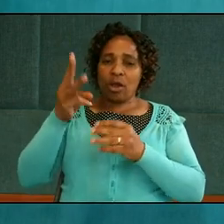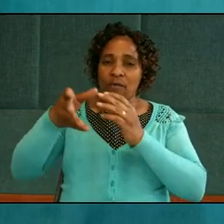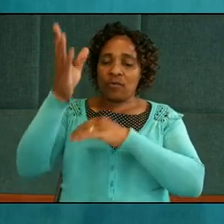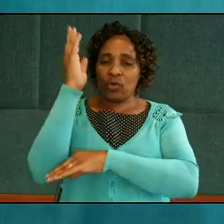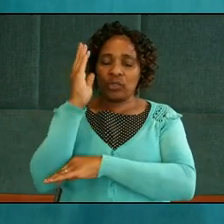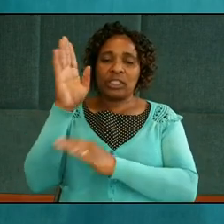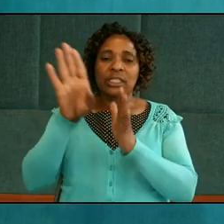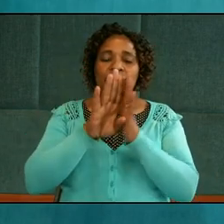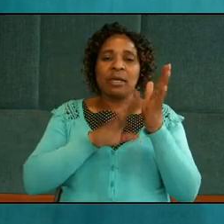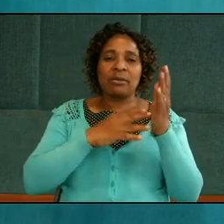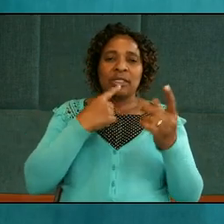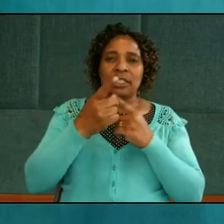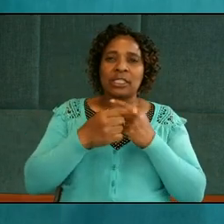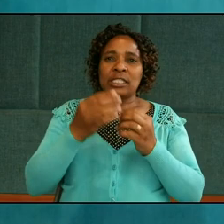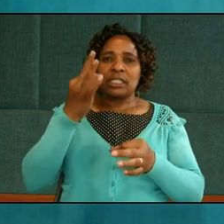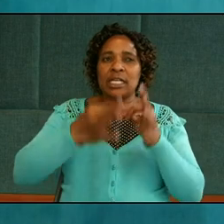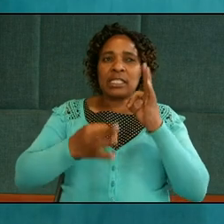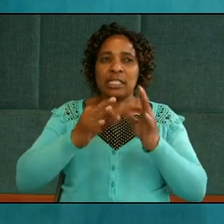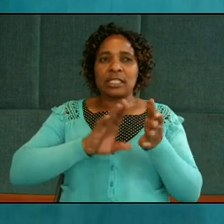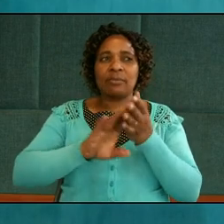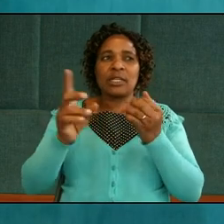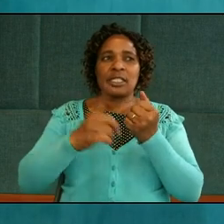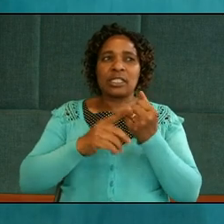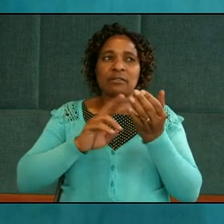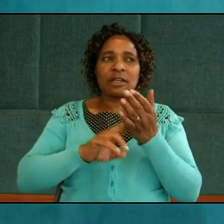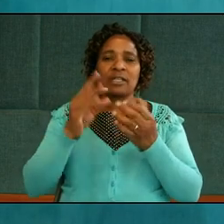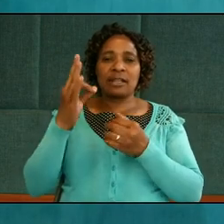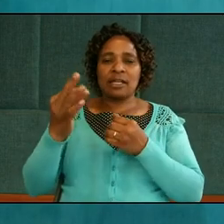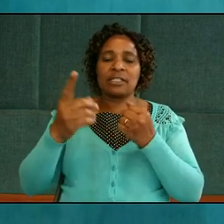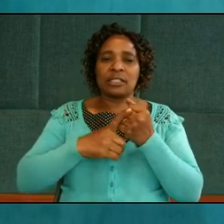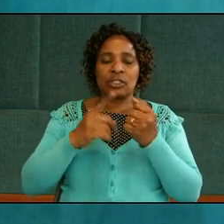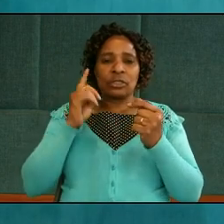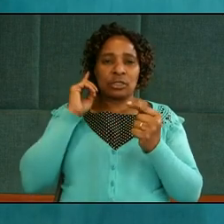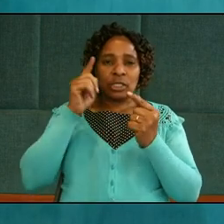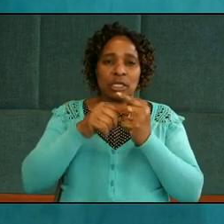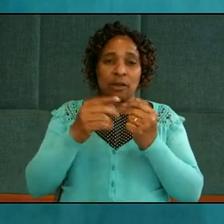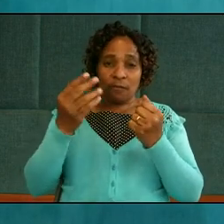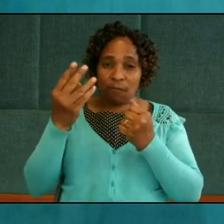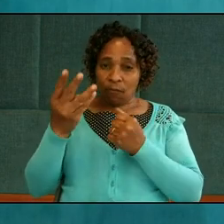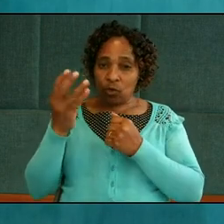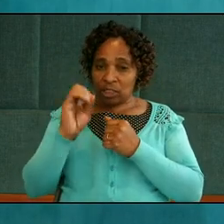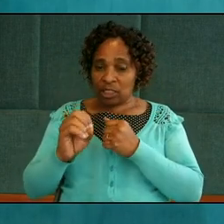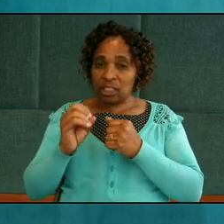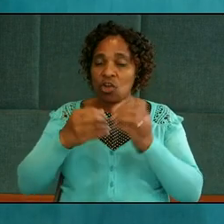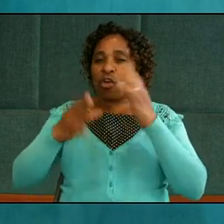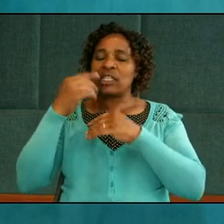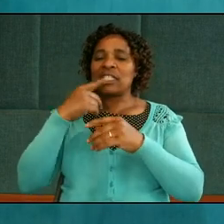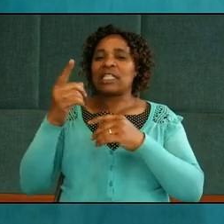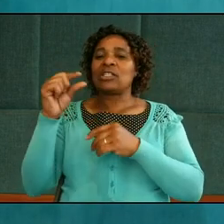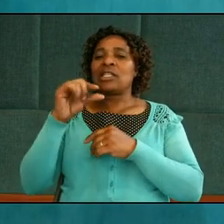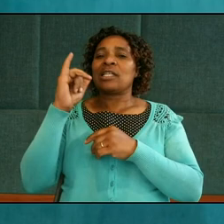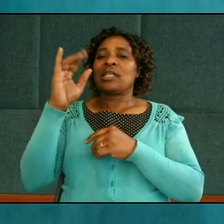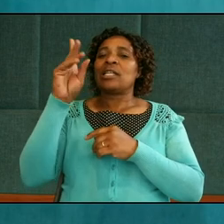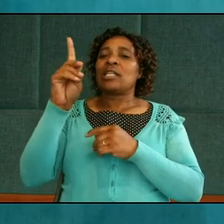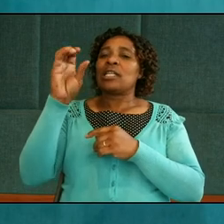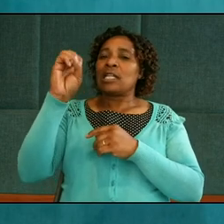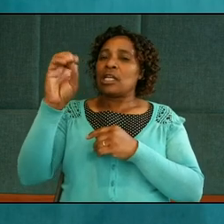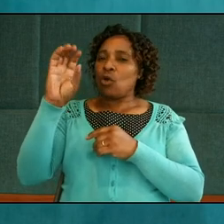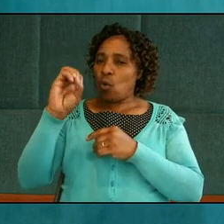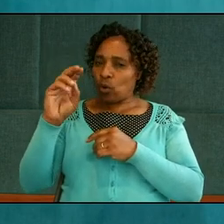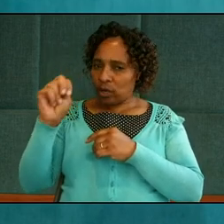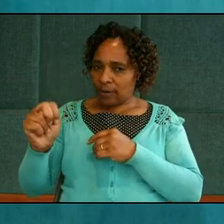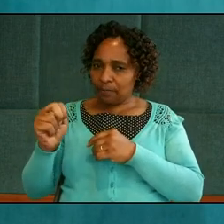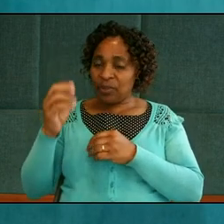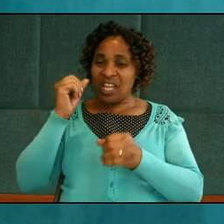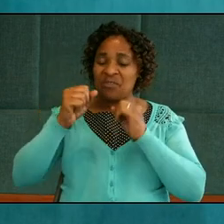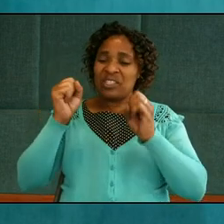The Bible says in Judges chapter 6, verse 36 to 40, "And God said unto Gideon, If thou wilt save